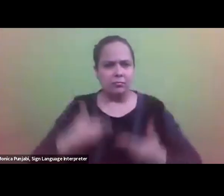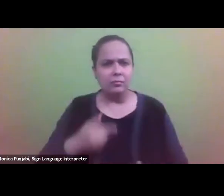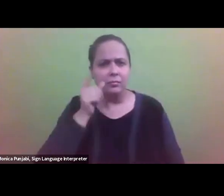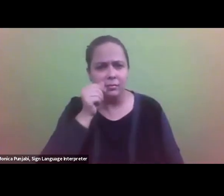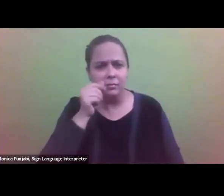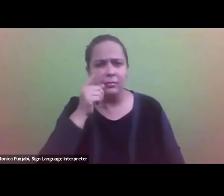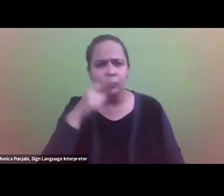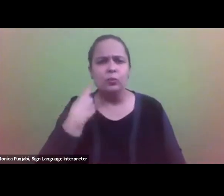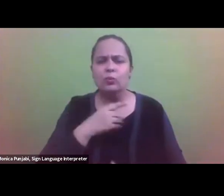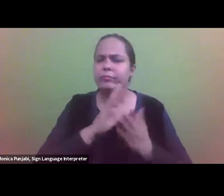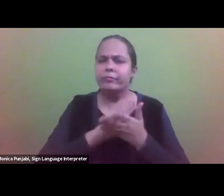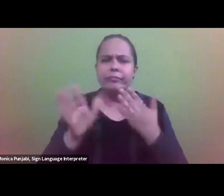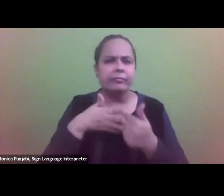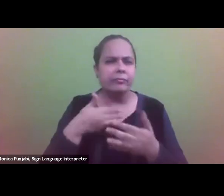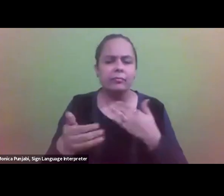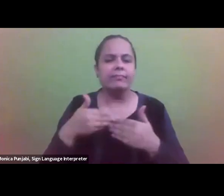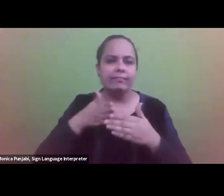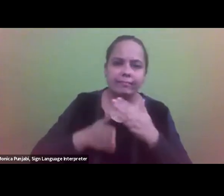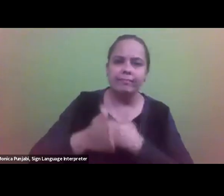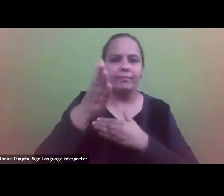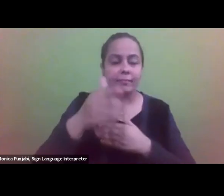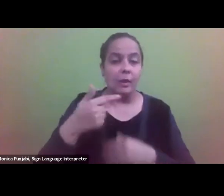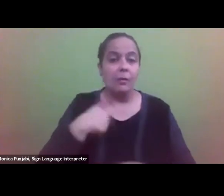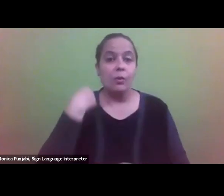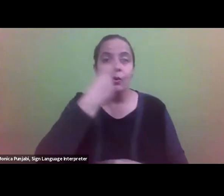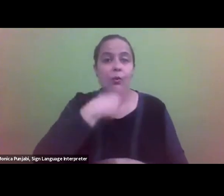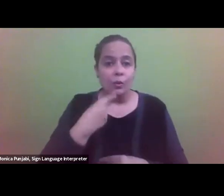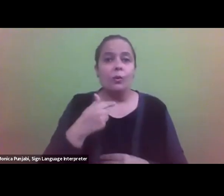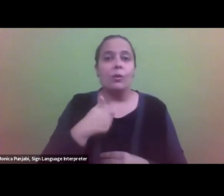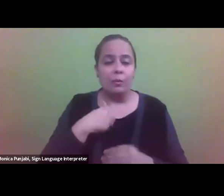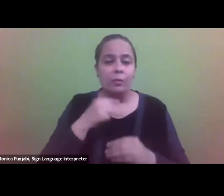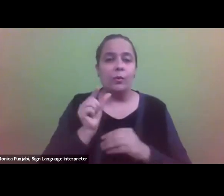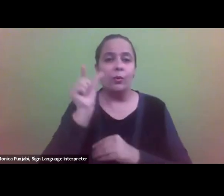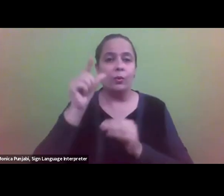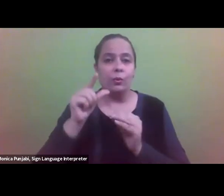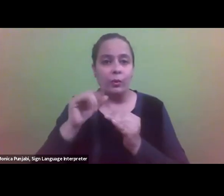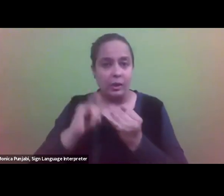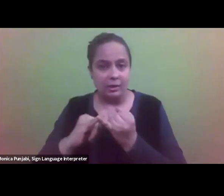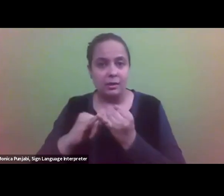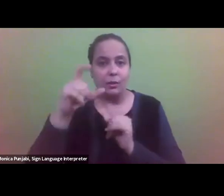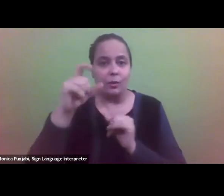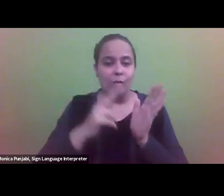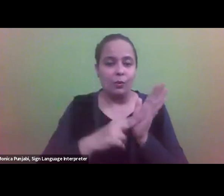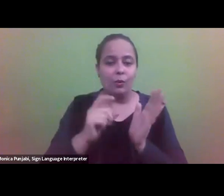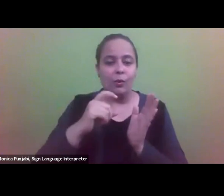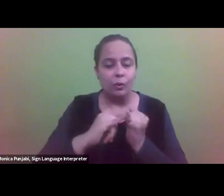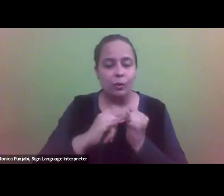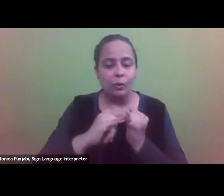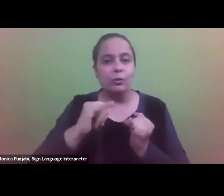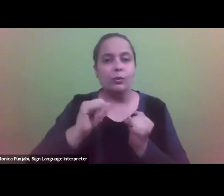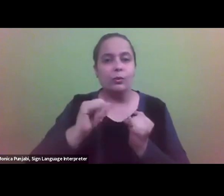Mumbai. Thank you for joining this evening, and I'm really happy and pleased to introduce Scott. In fact,